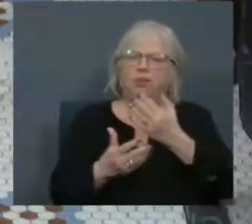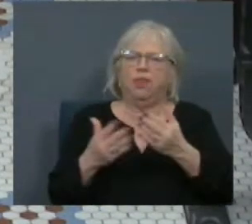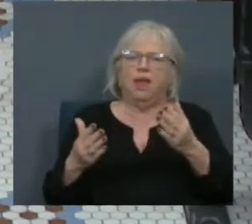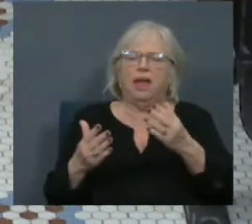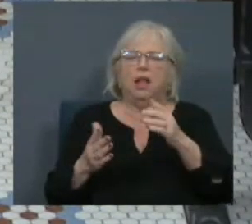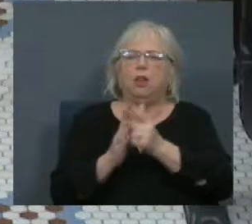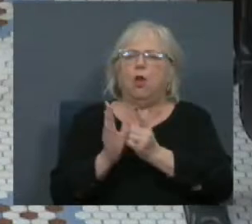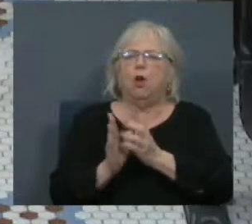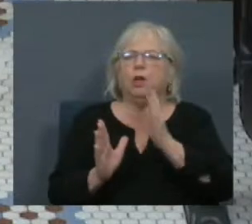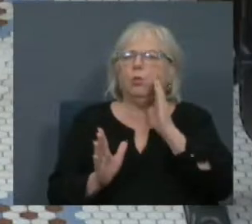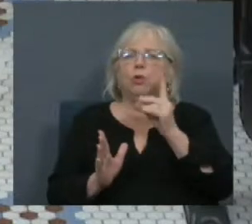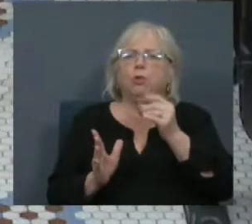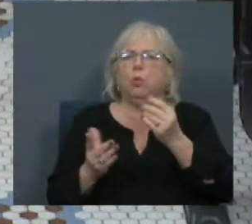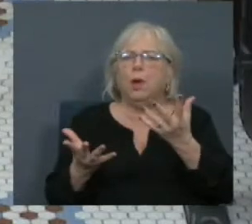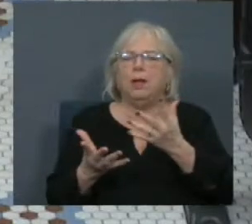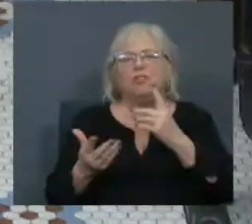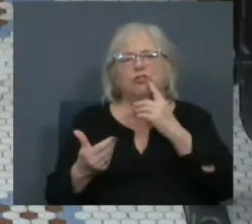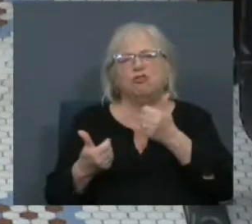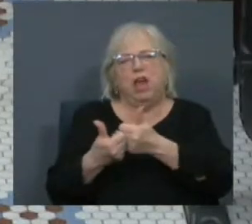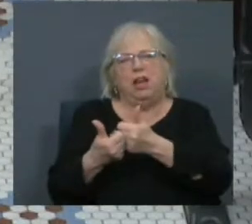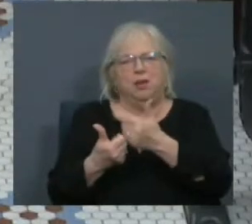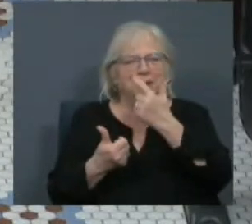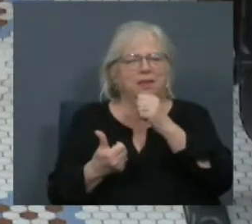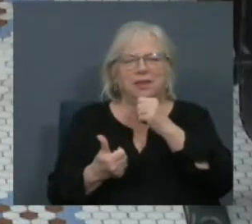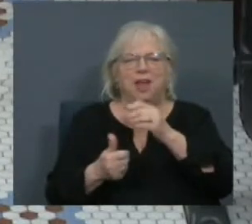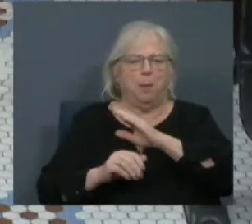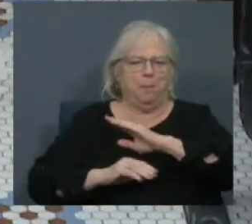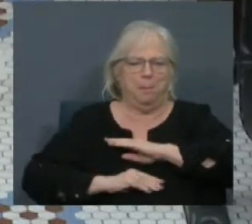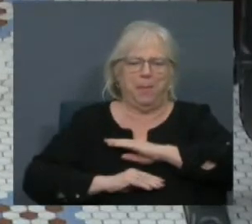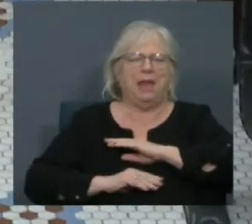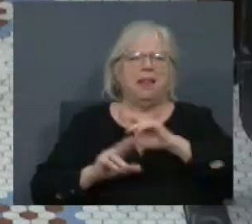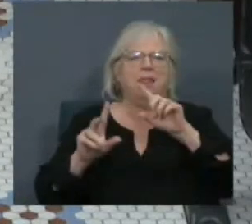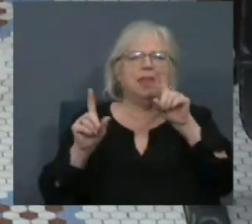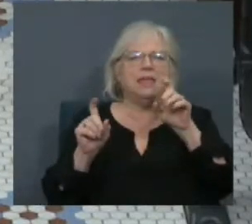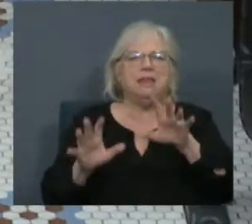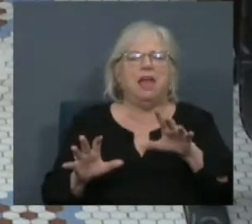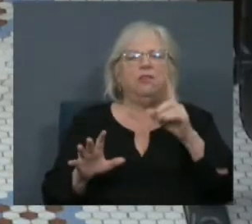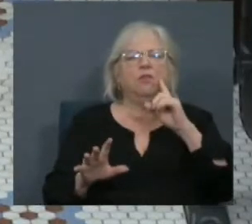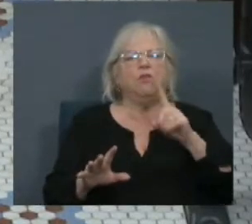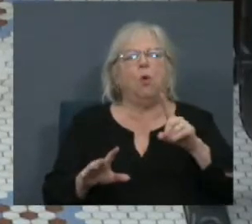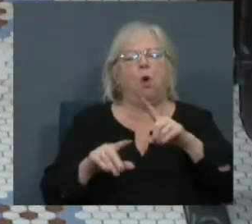is challenge it because it does not meet the test of reliability.